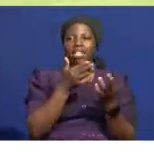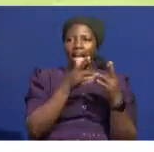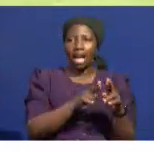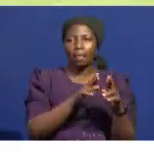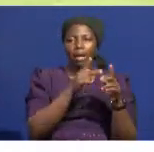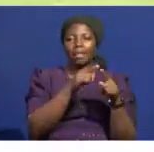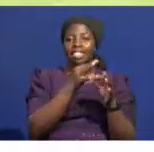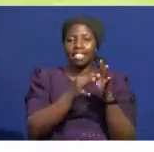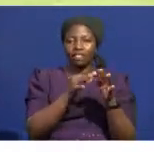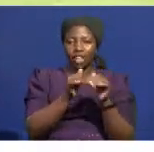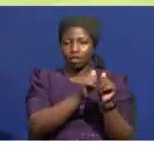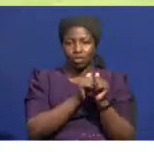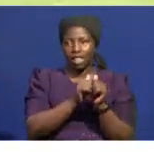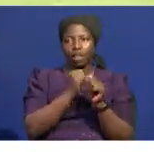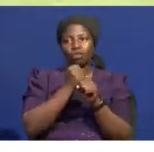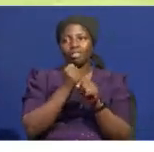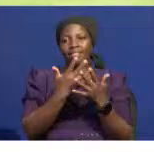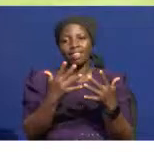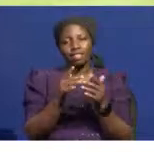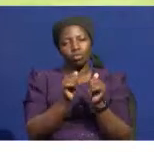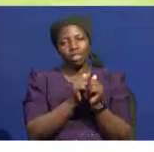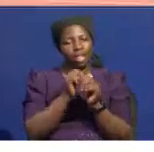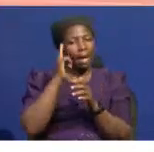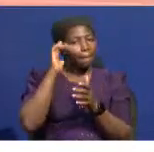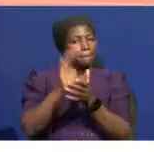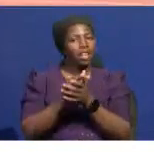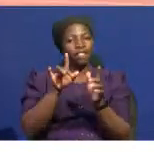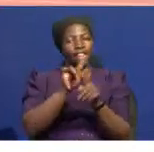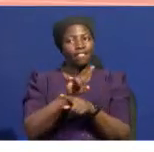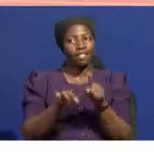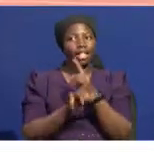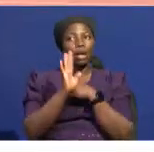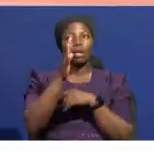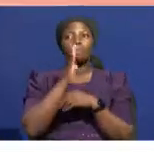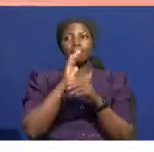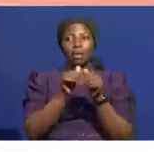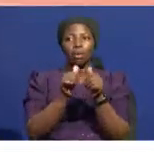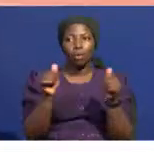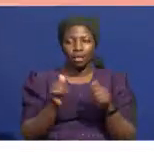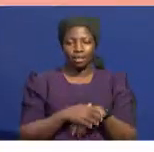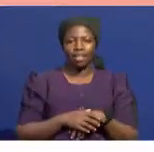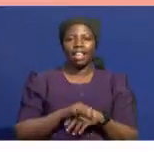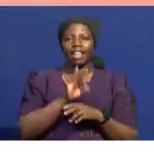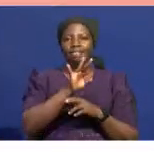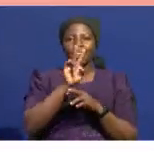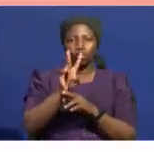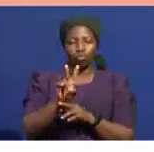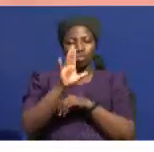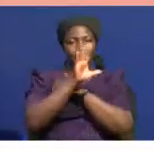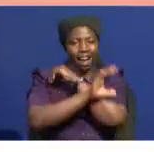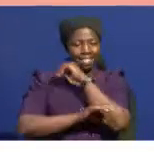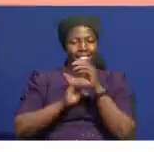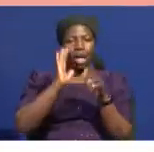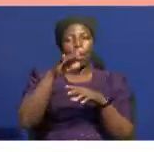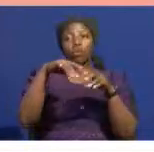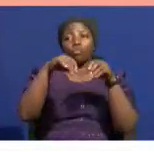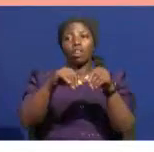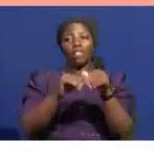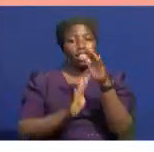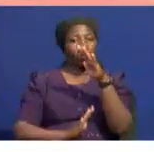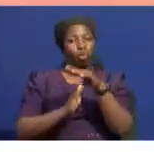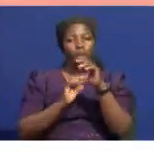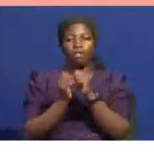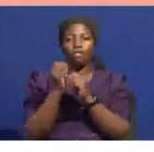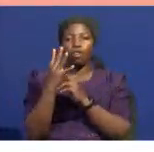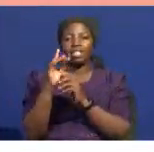we are doing things together, I believe everything will be at par. Only the top 32 ranked nations will qualify for the event, and the top